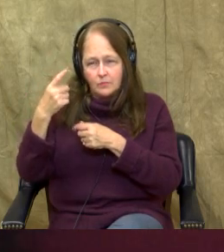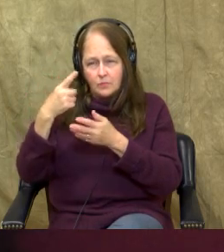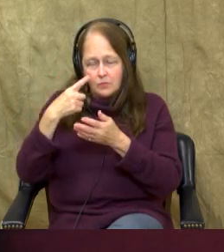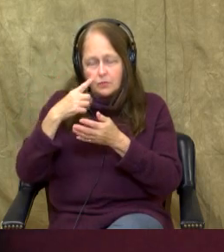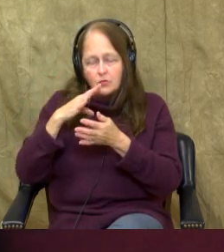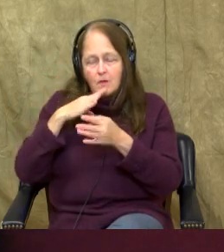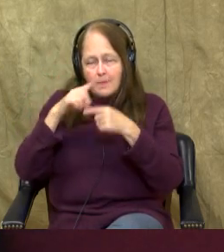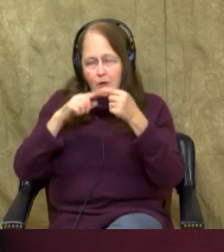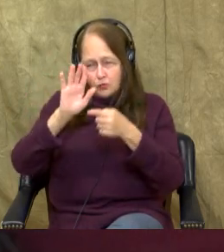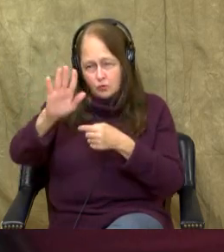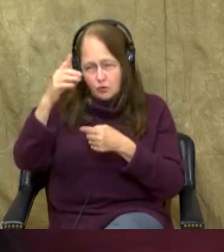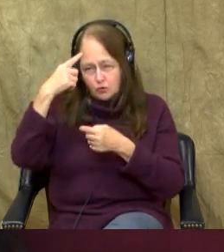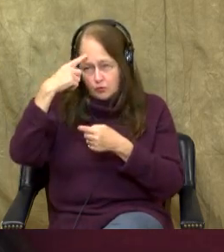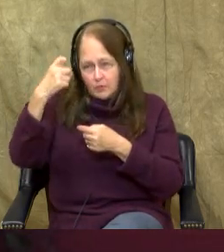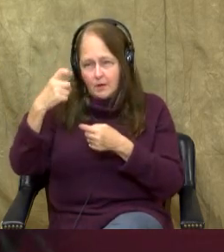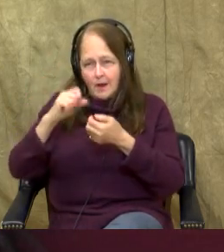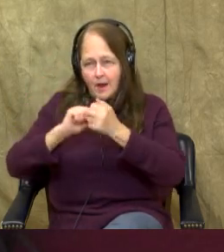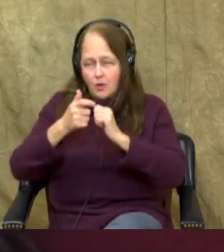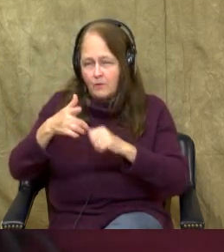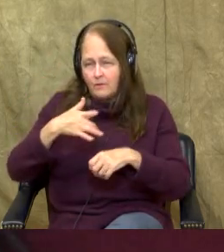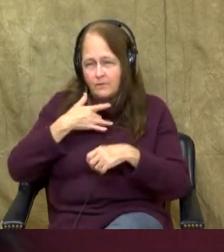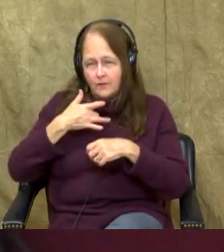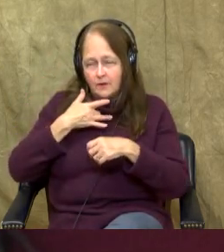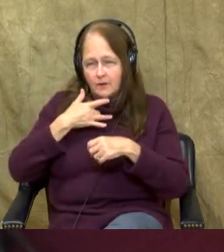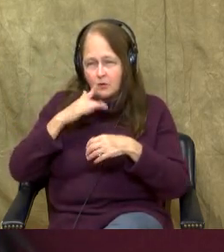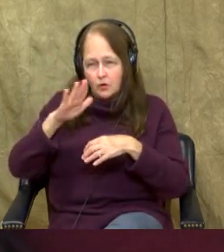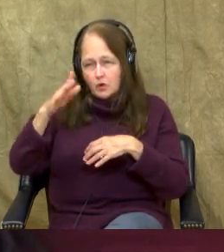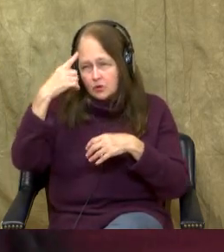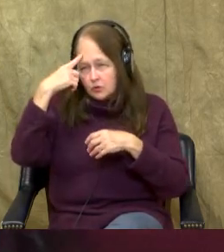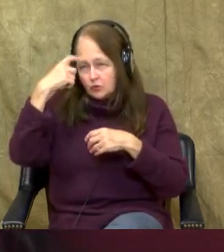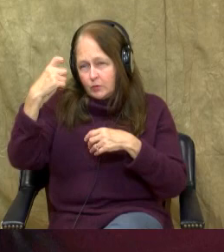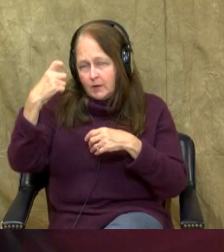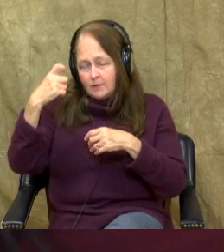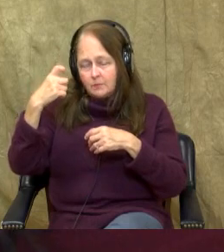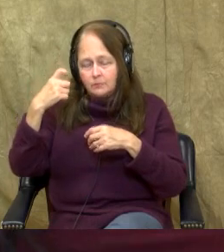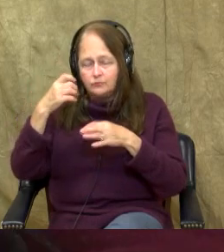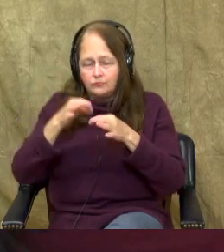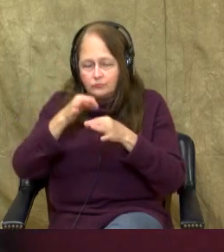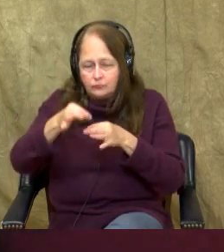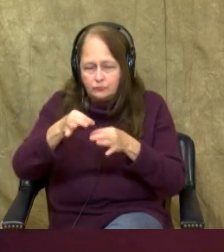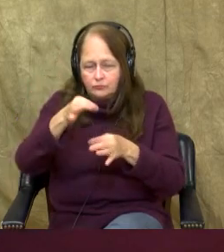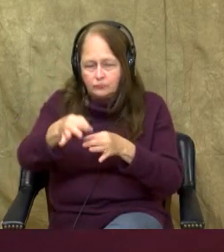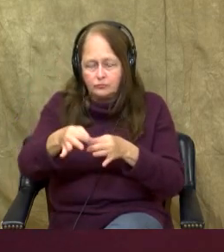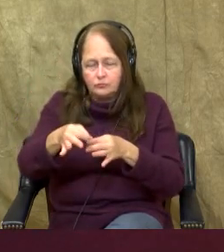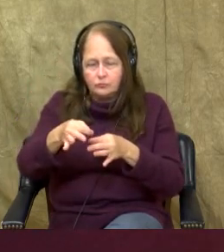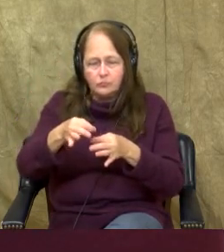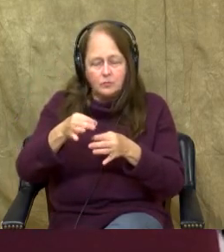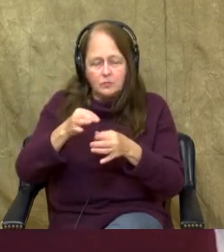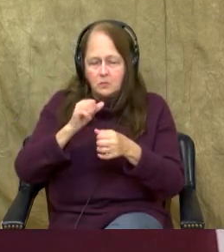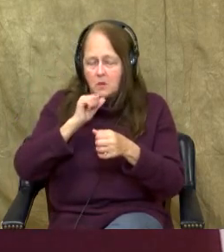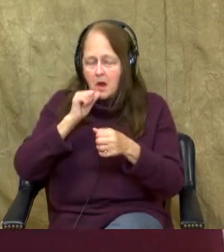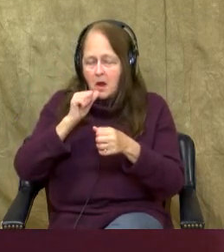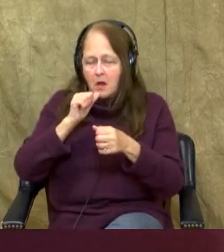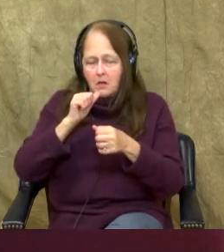your dreams, how would you feel if your dream was deferred or put on hold?